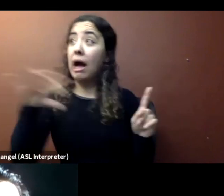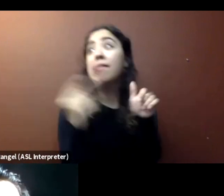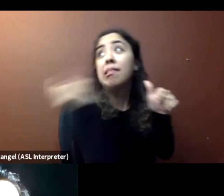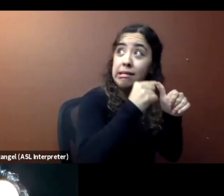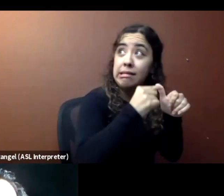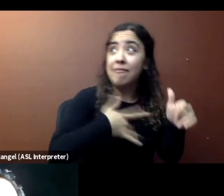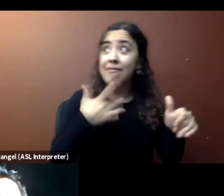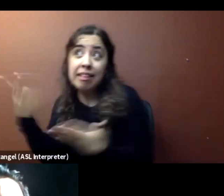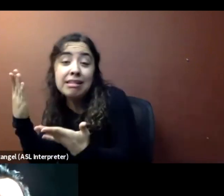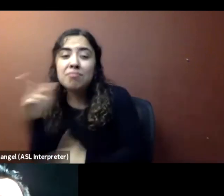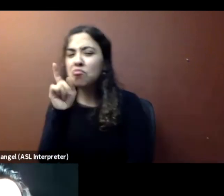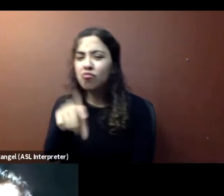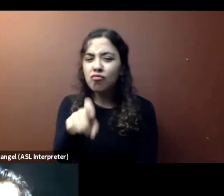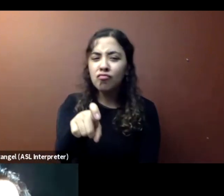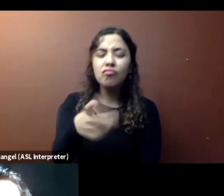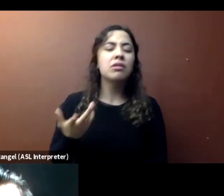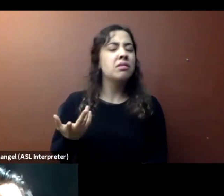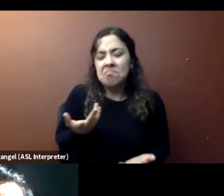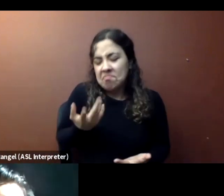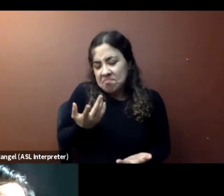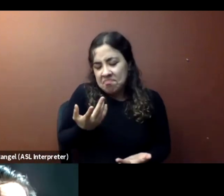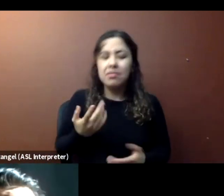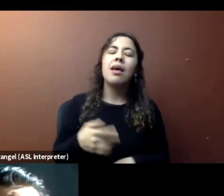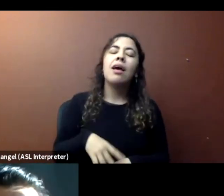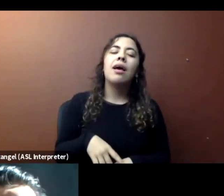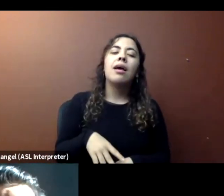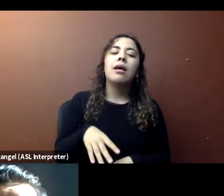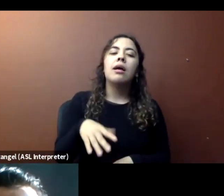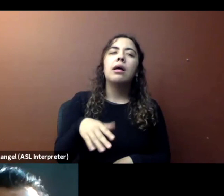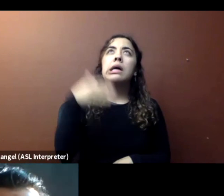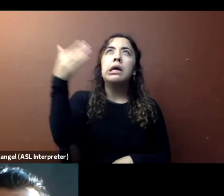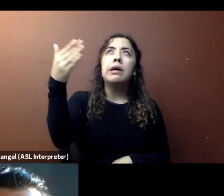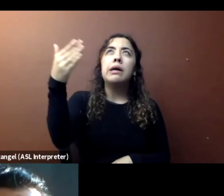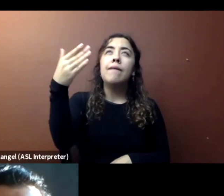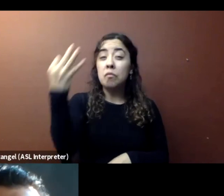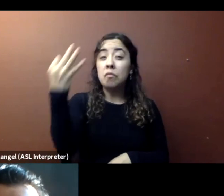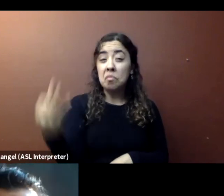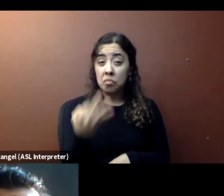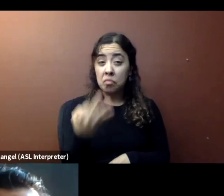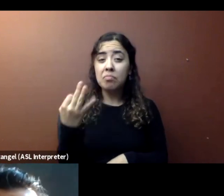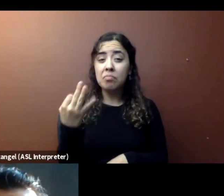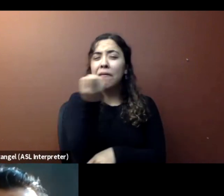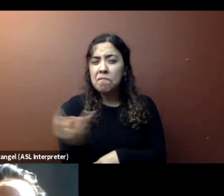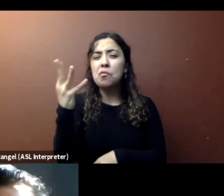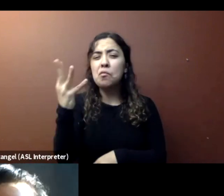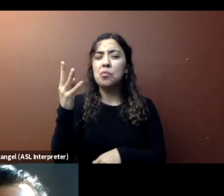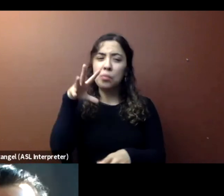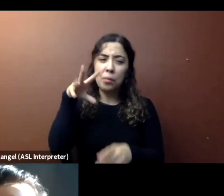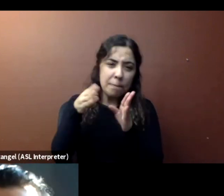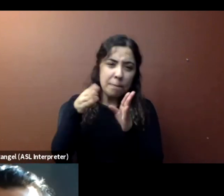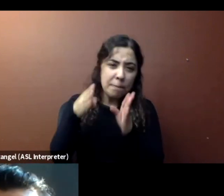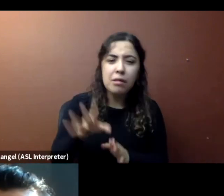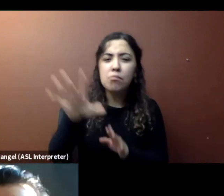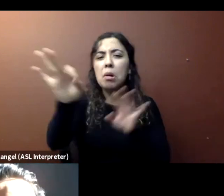have about a few participants on Friday to share pieces of what